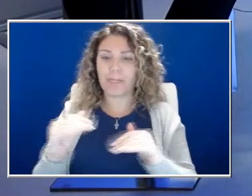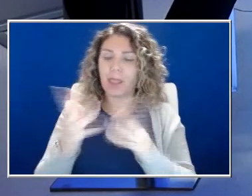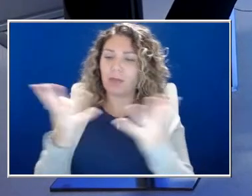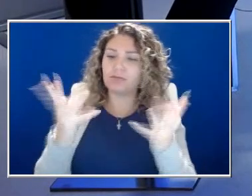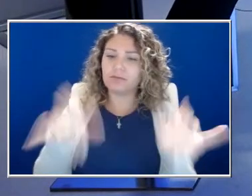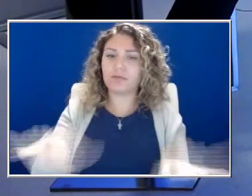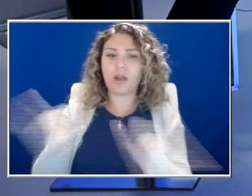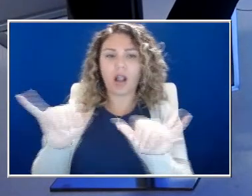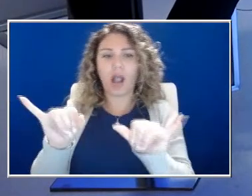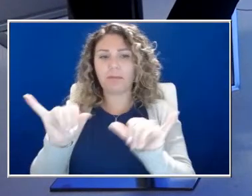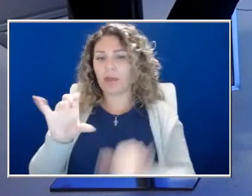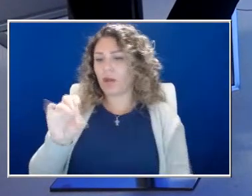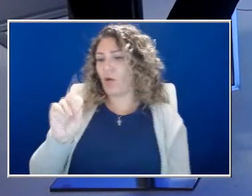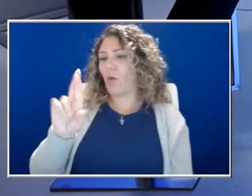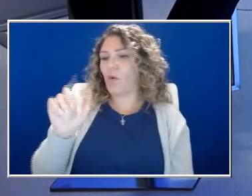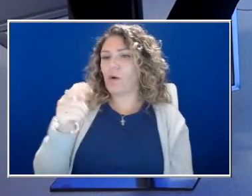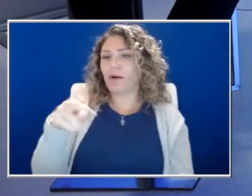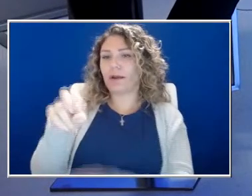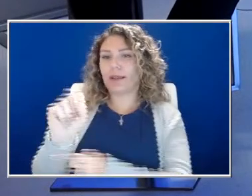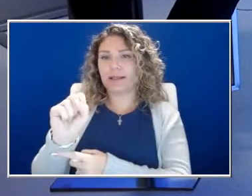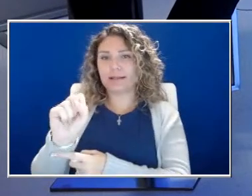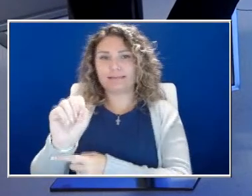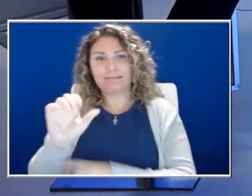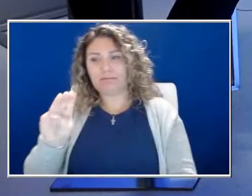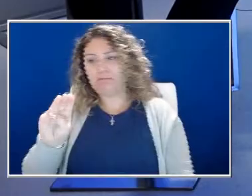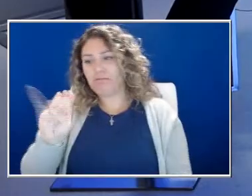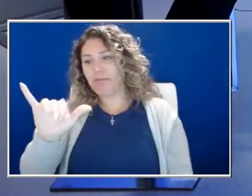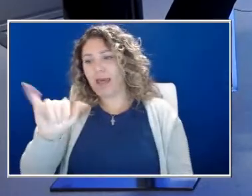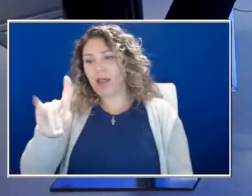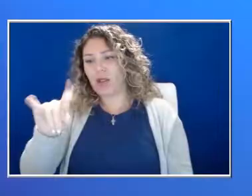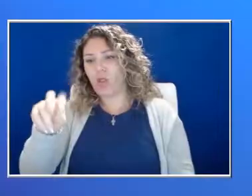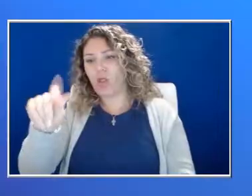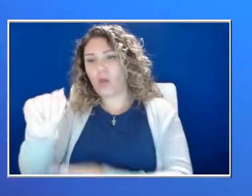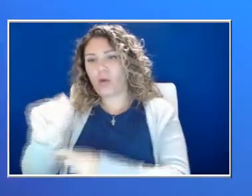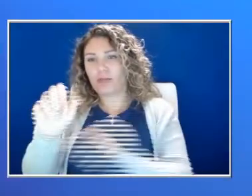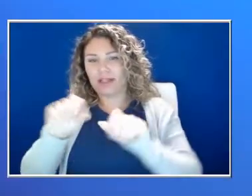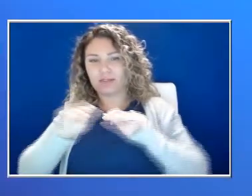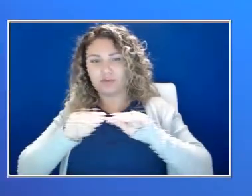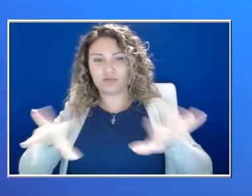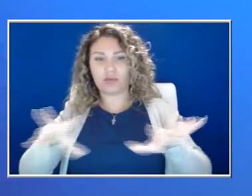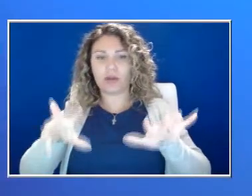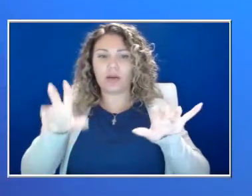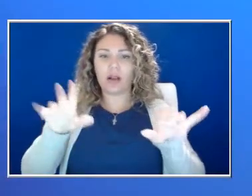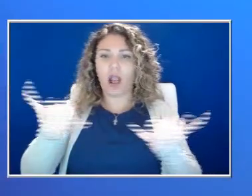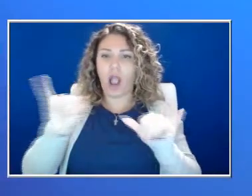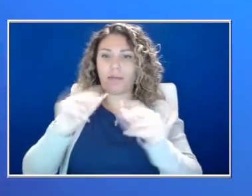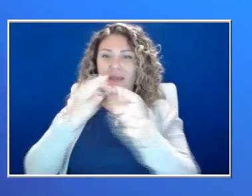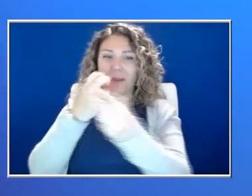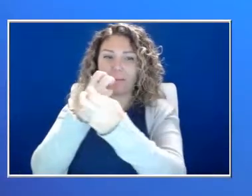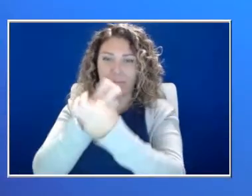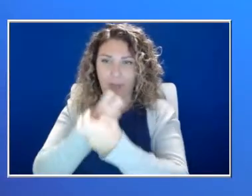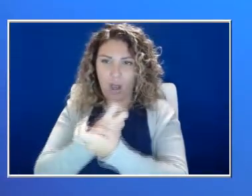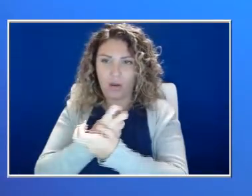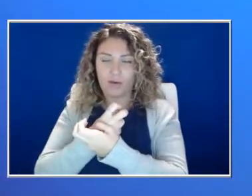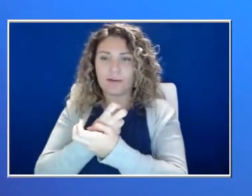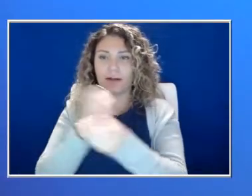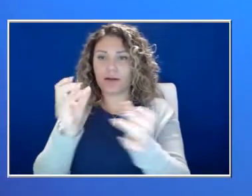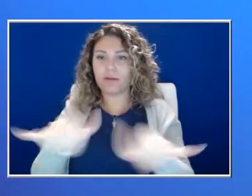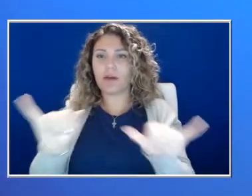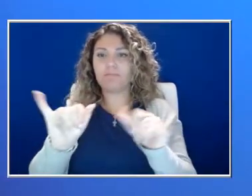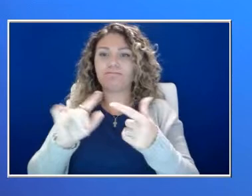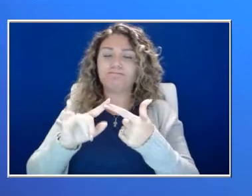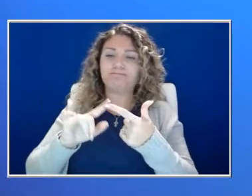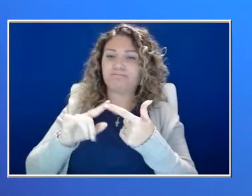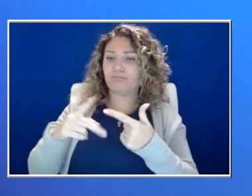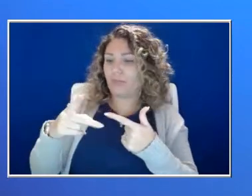cells may spread to? I mean, commonly we know it's the bones are the common organ, kidneys, and the bone